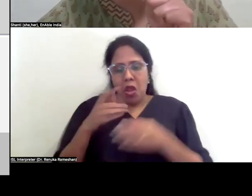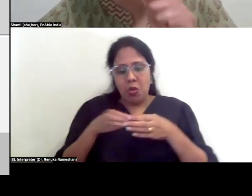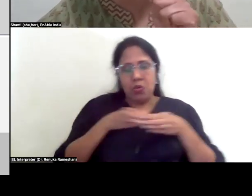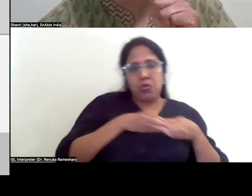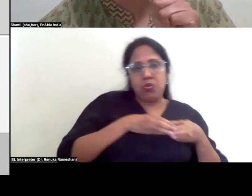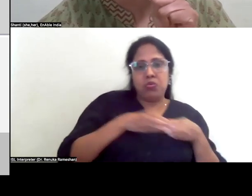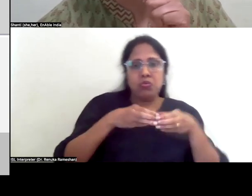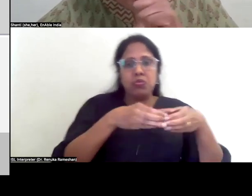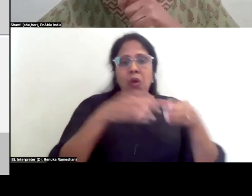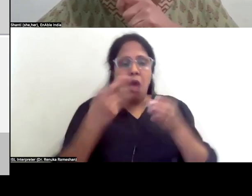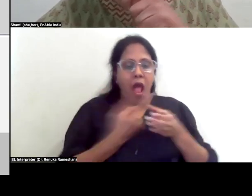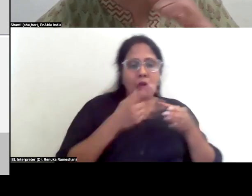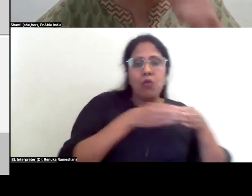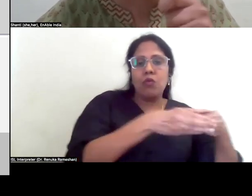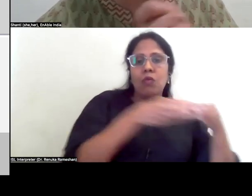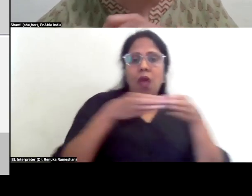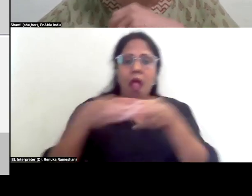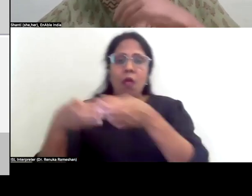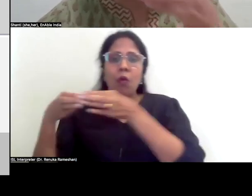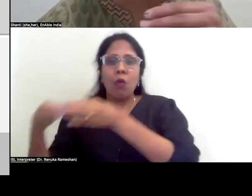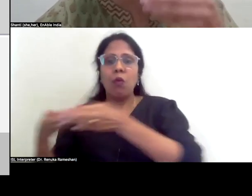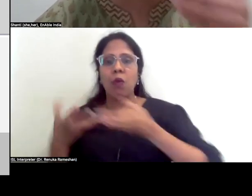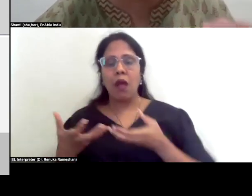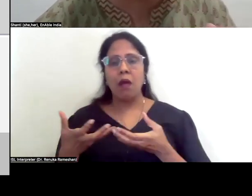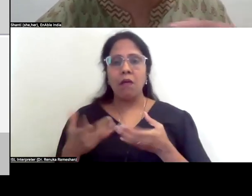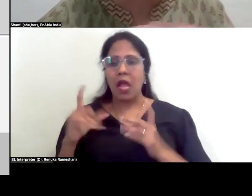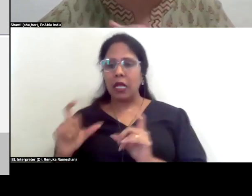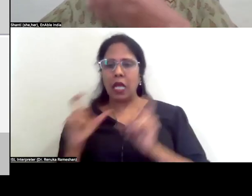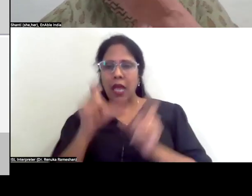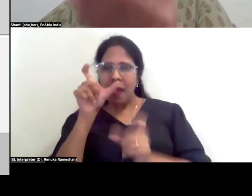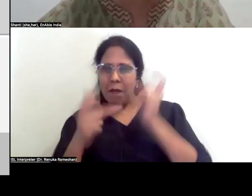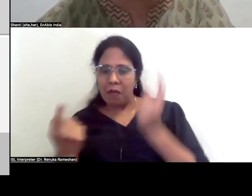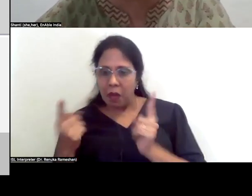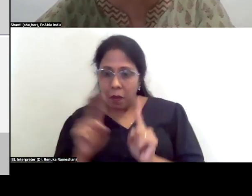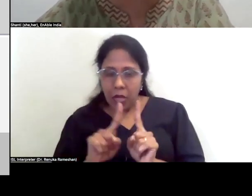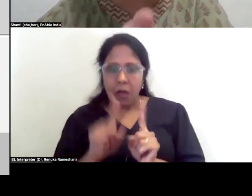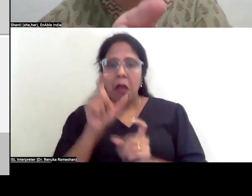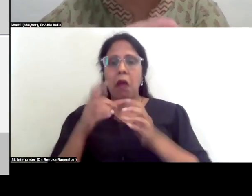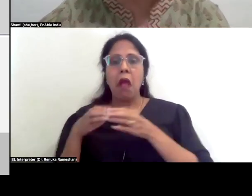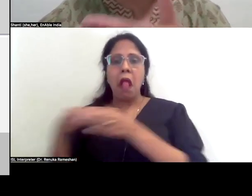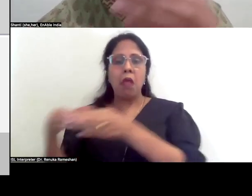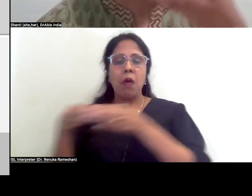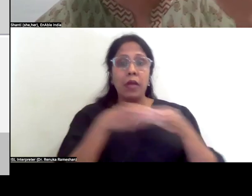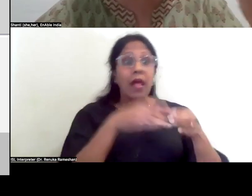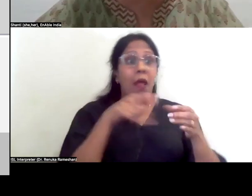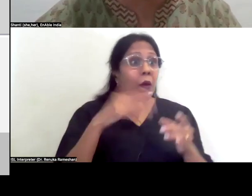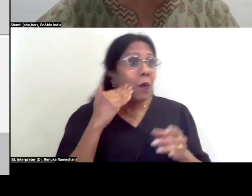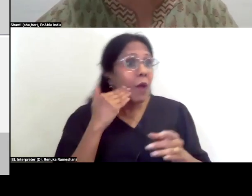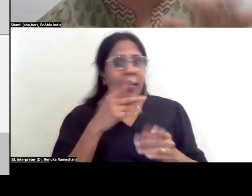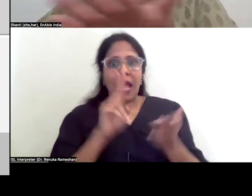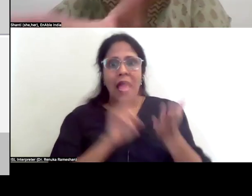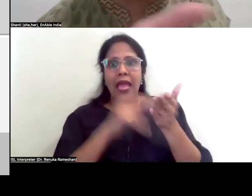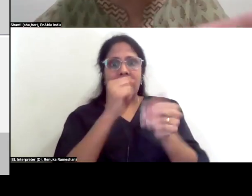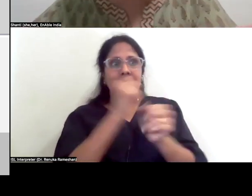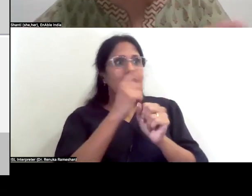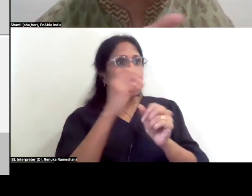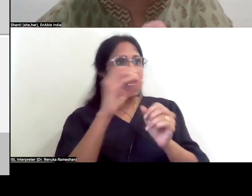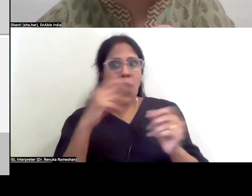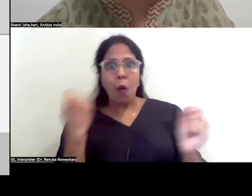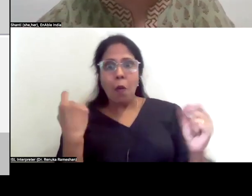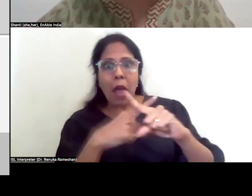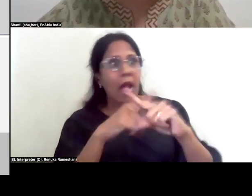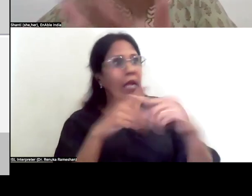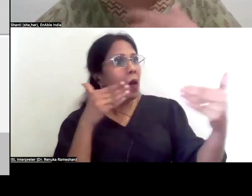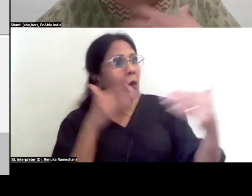Each family feels alone. And only because they meet the right people, the right NGOs and right teachers, all of them